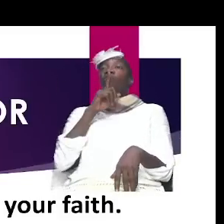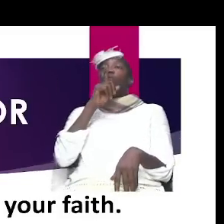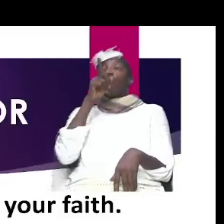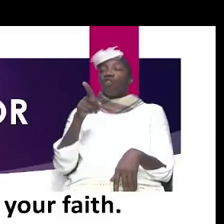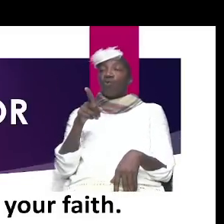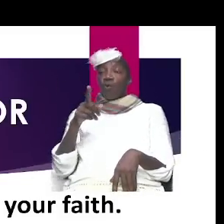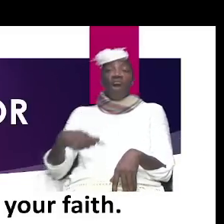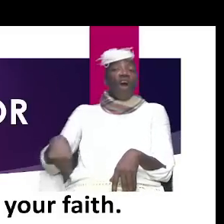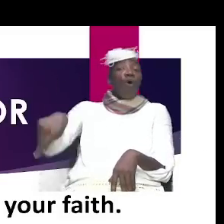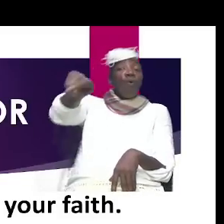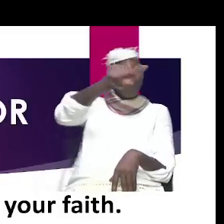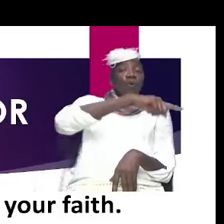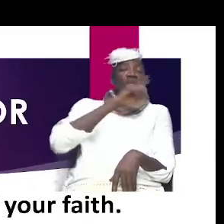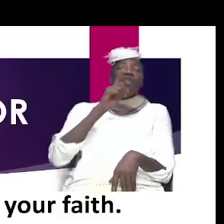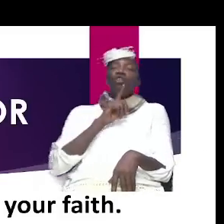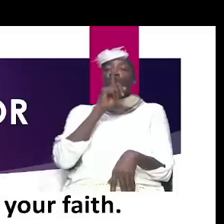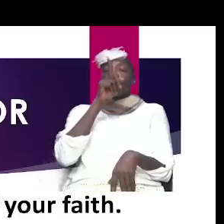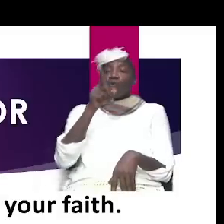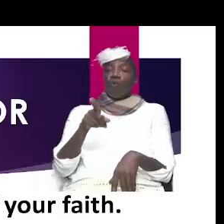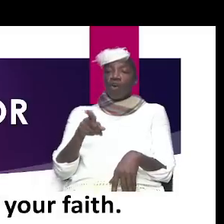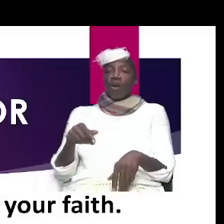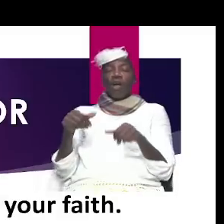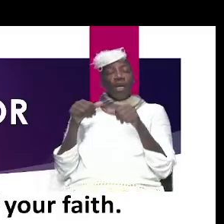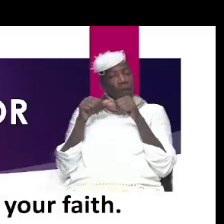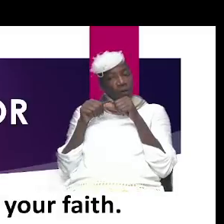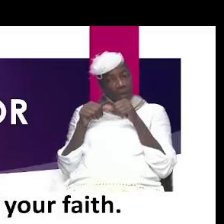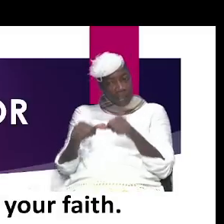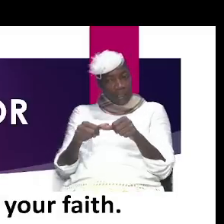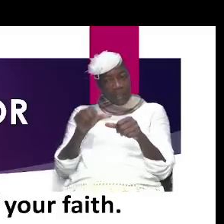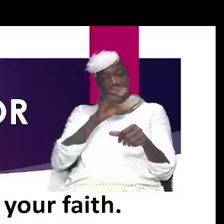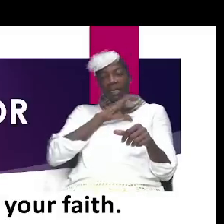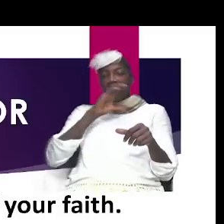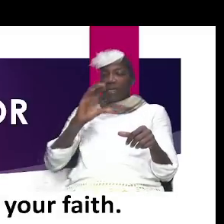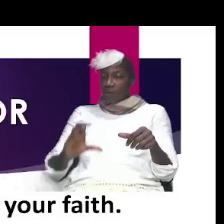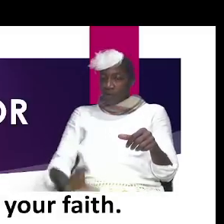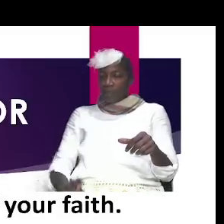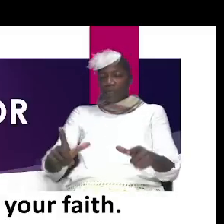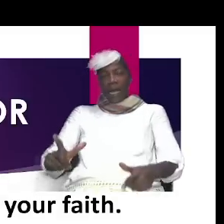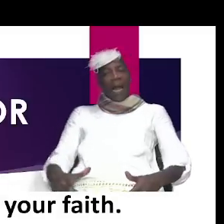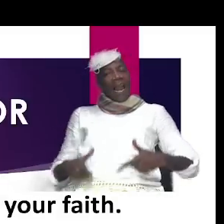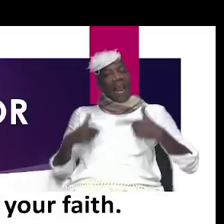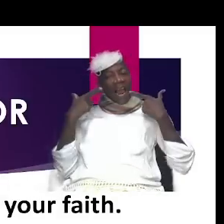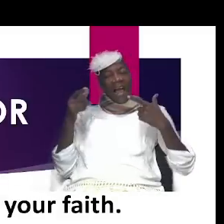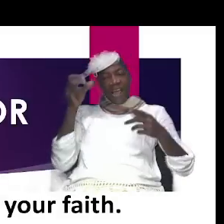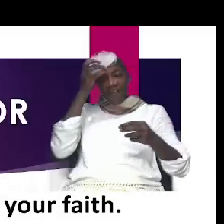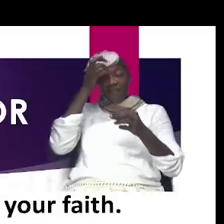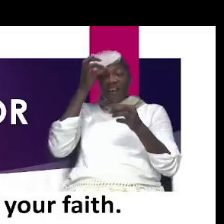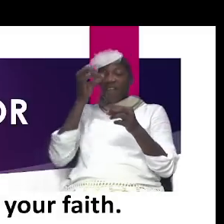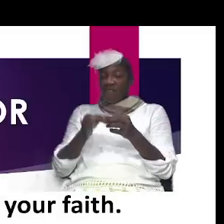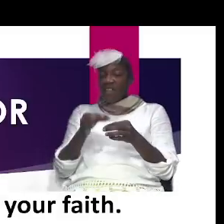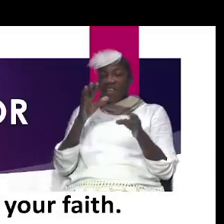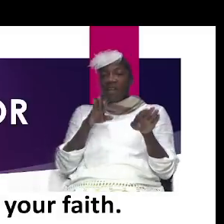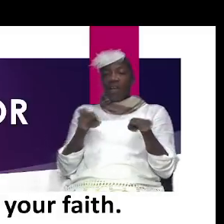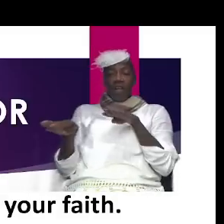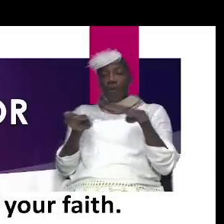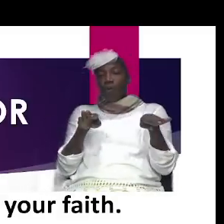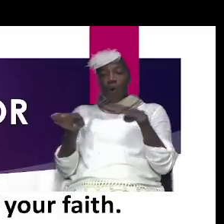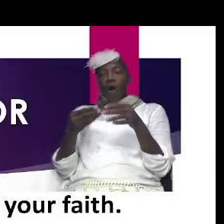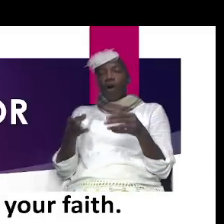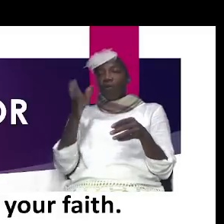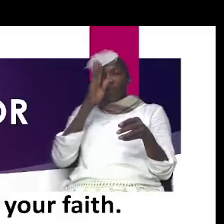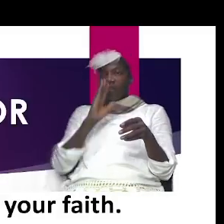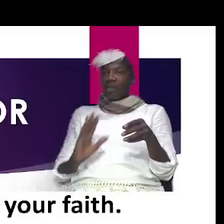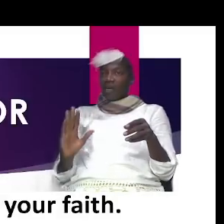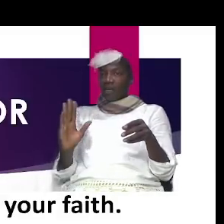we make sure that we maintain our Christianity, maintain the faith, maintain our walk with God.